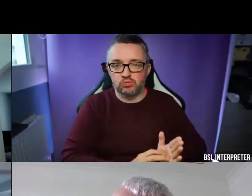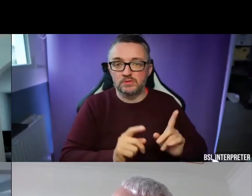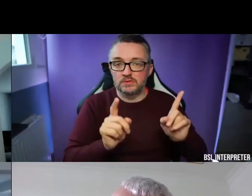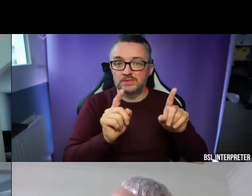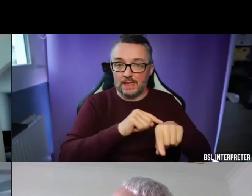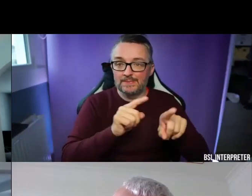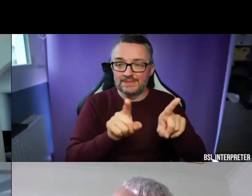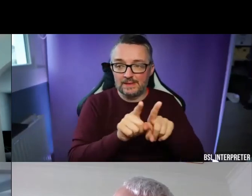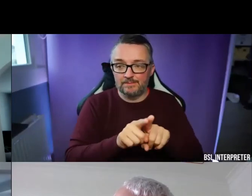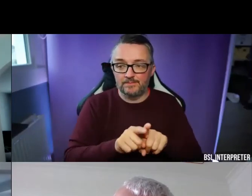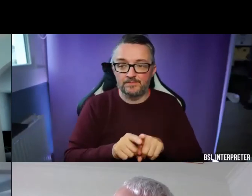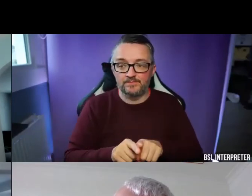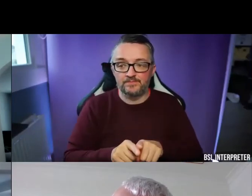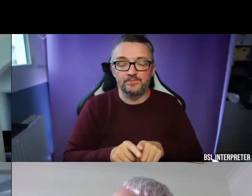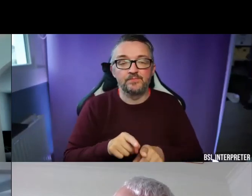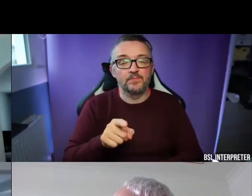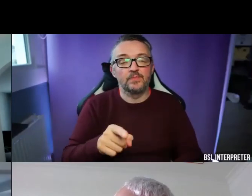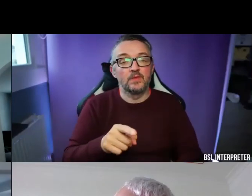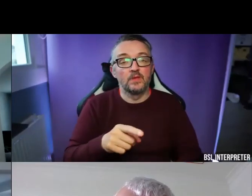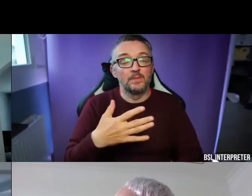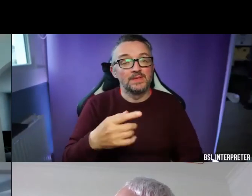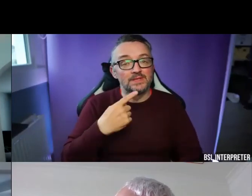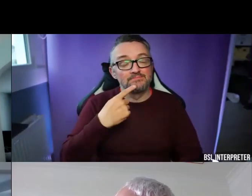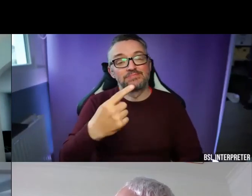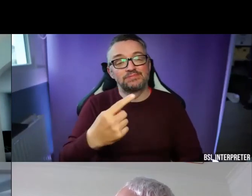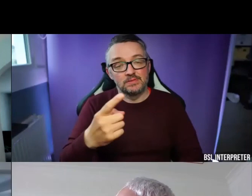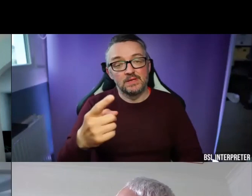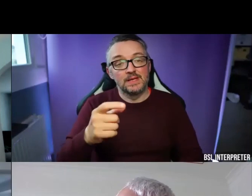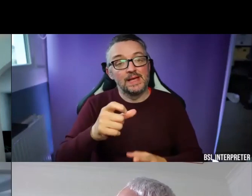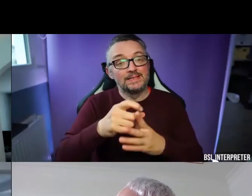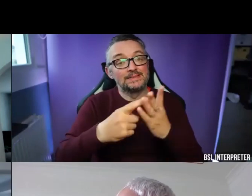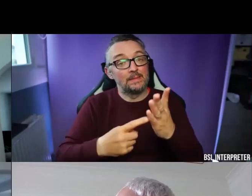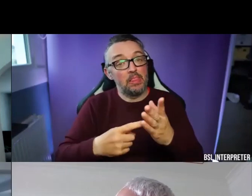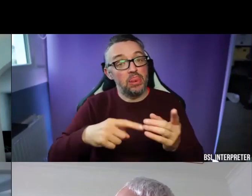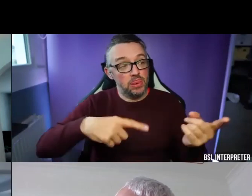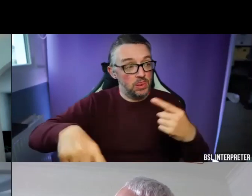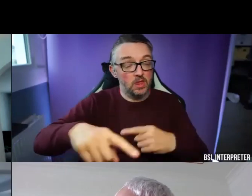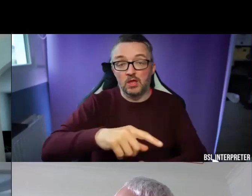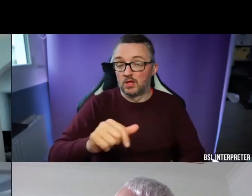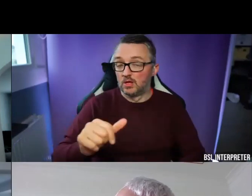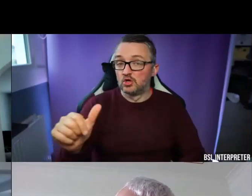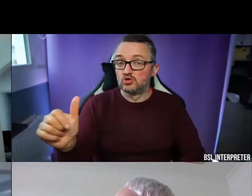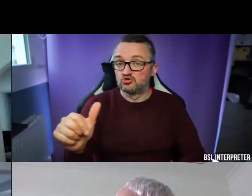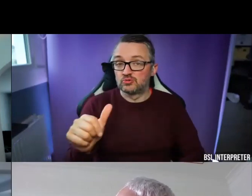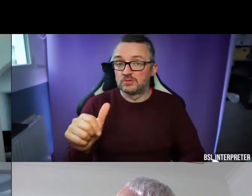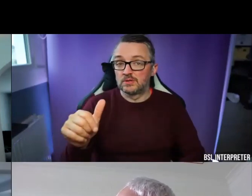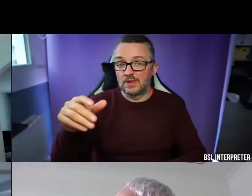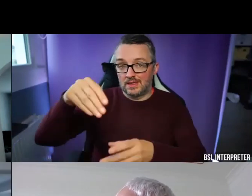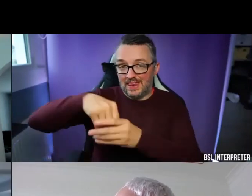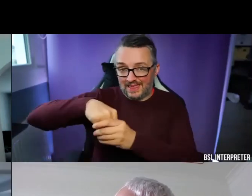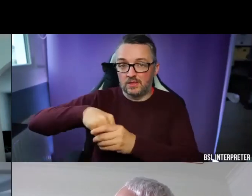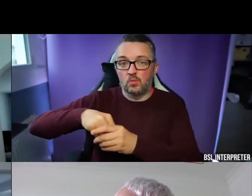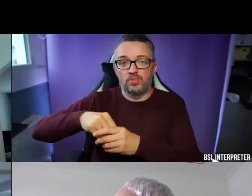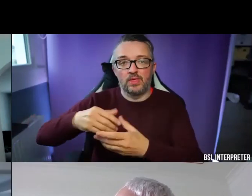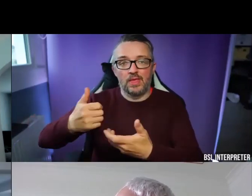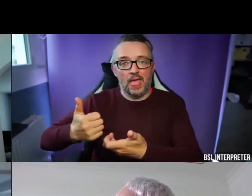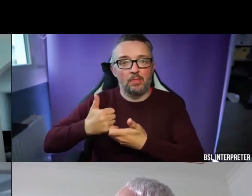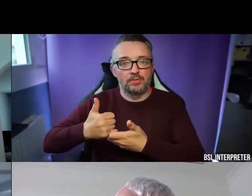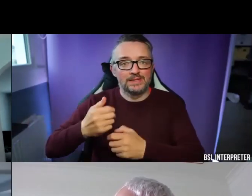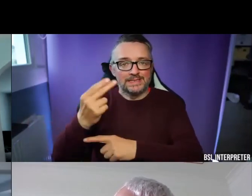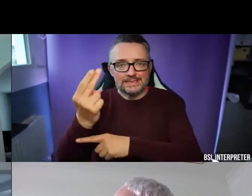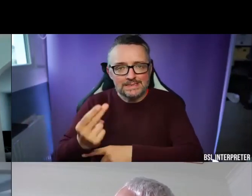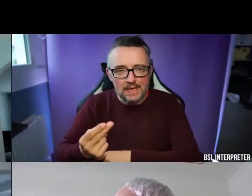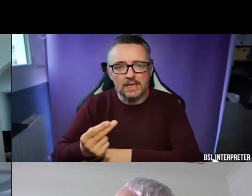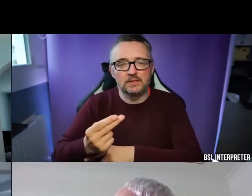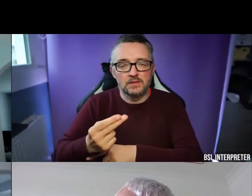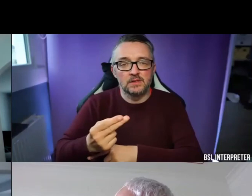The suggestions were that disabled people obviously should be involved in any kind of design going forward, and that perhaps the designers would like to see things from